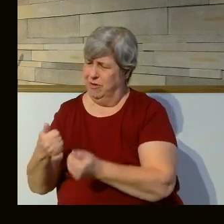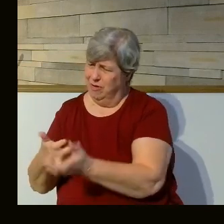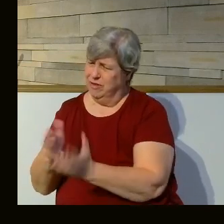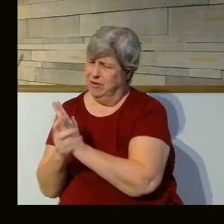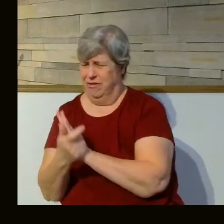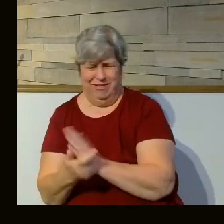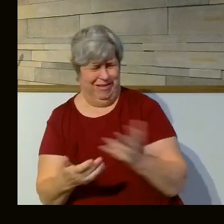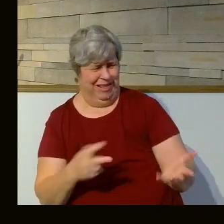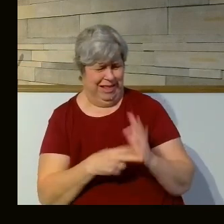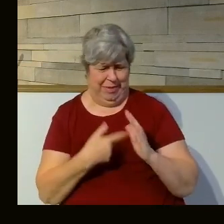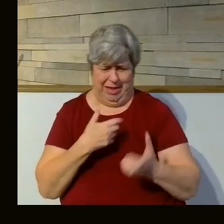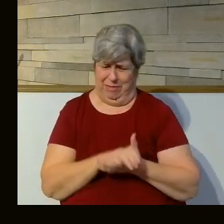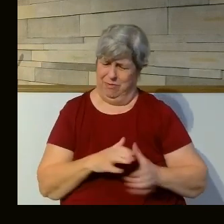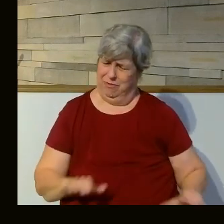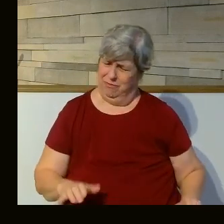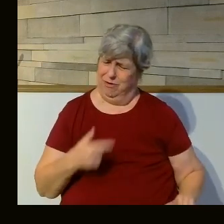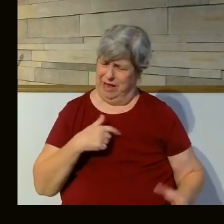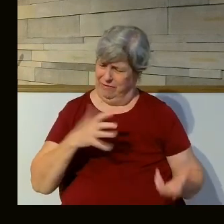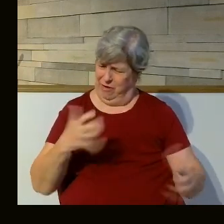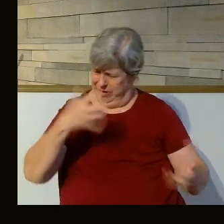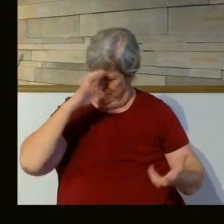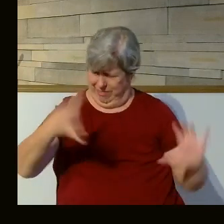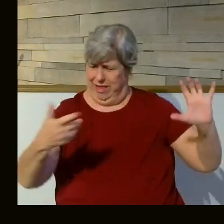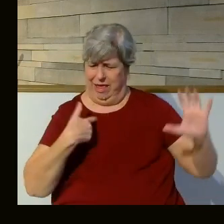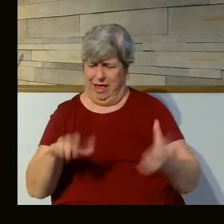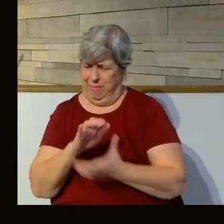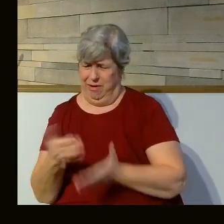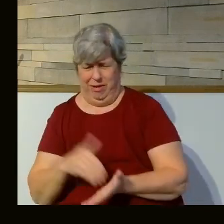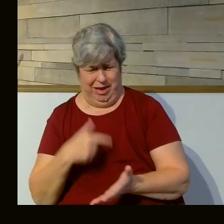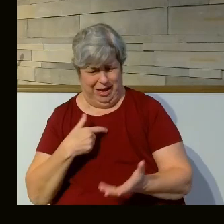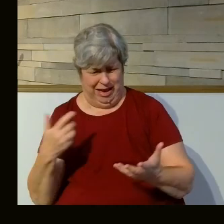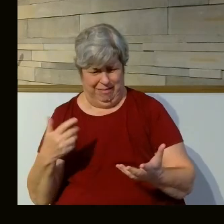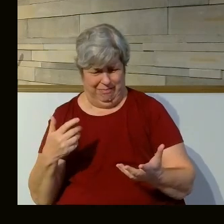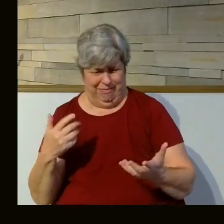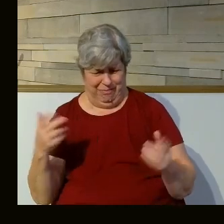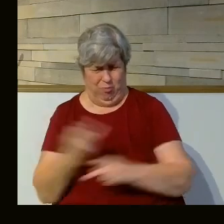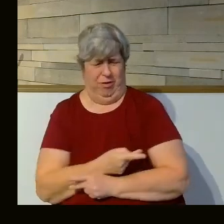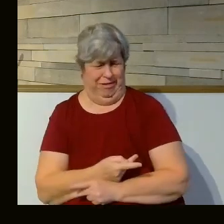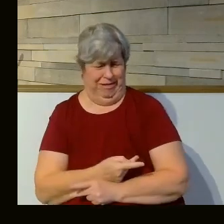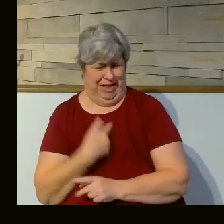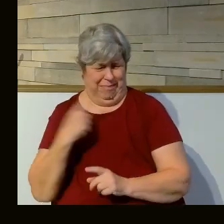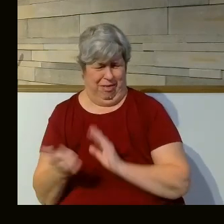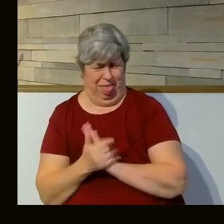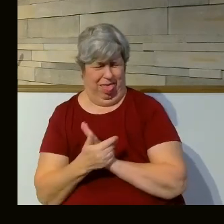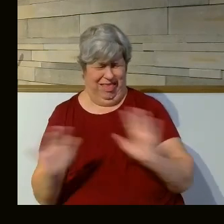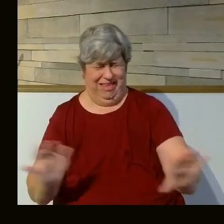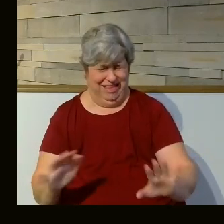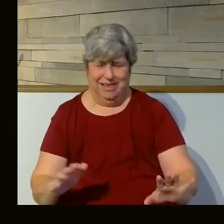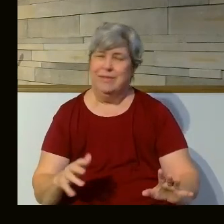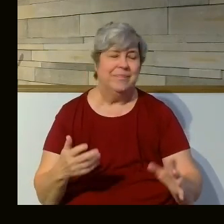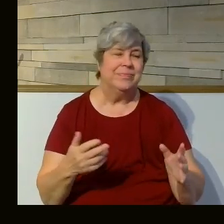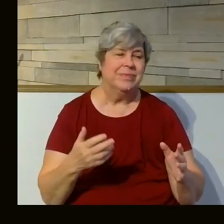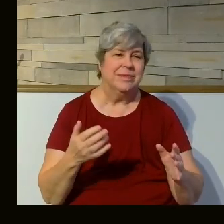I'm divorced, that's I'm messed up. And if I remarry, I'm just going to be in a constant state of adultery. I mean, what's